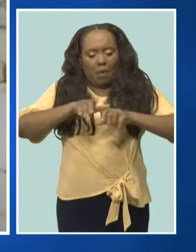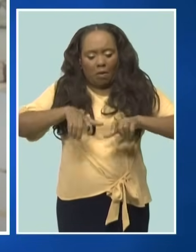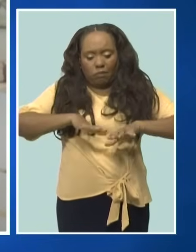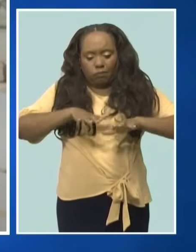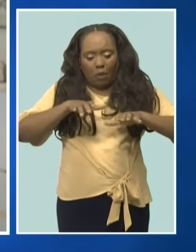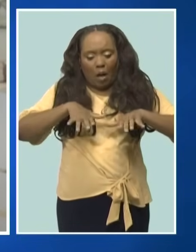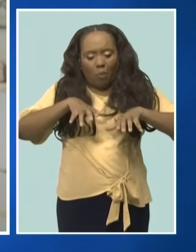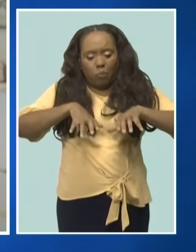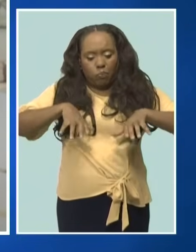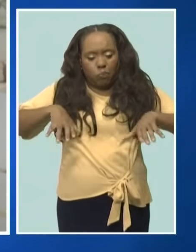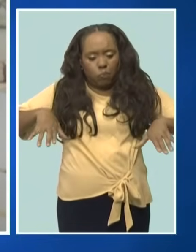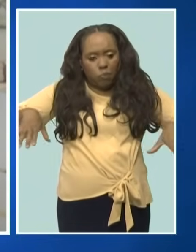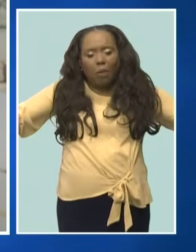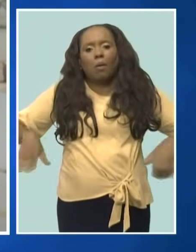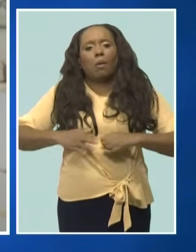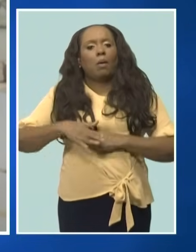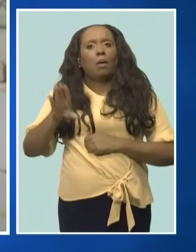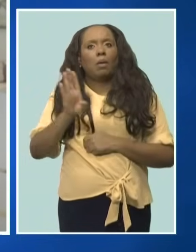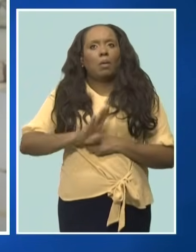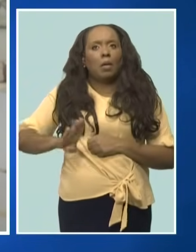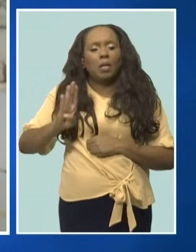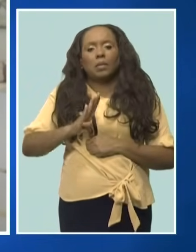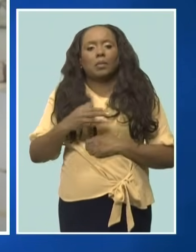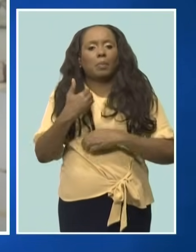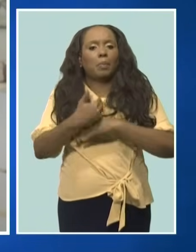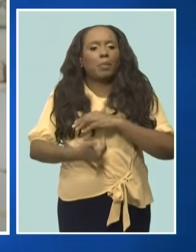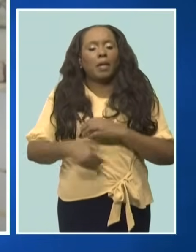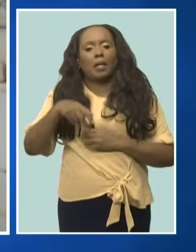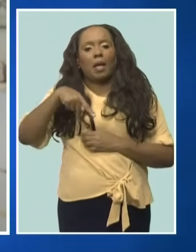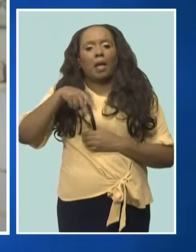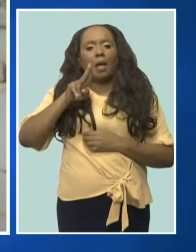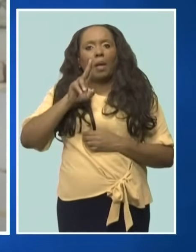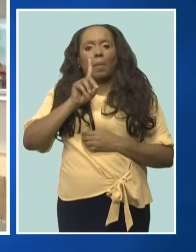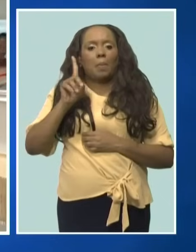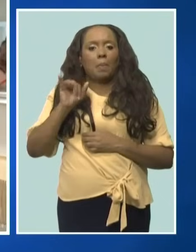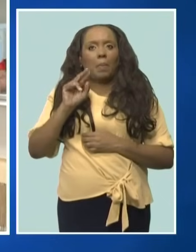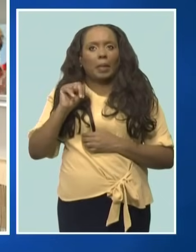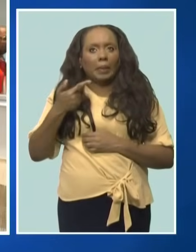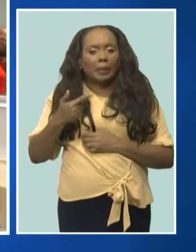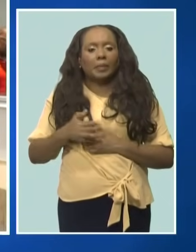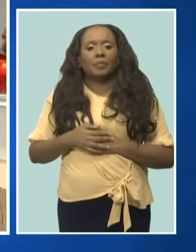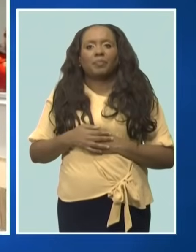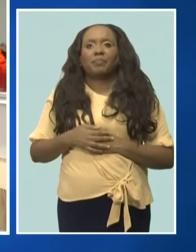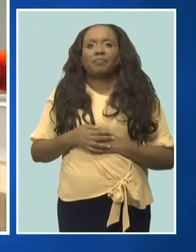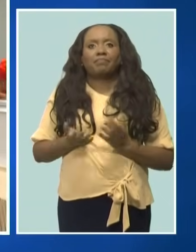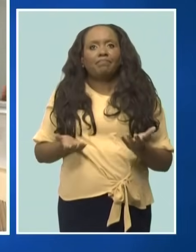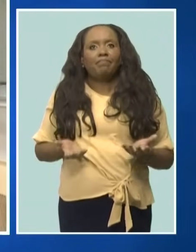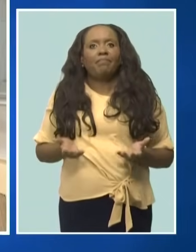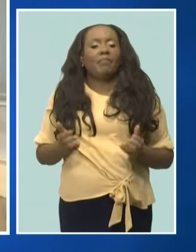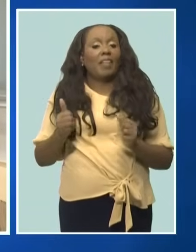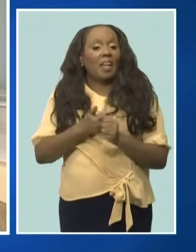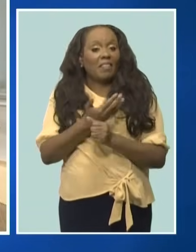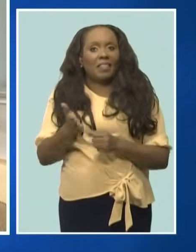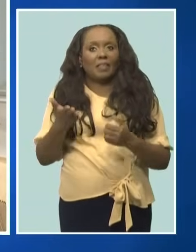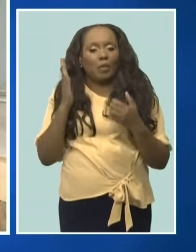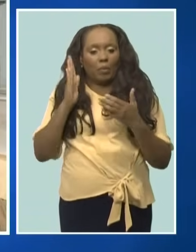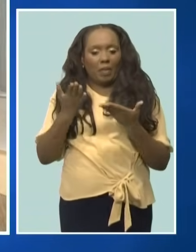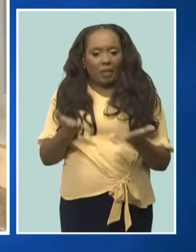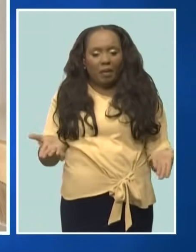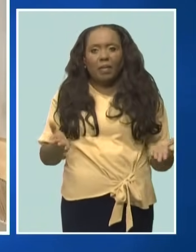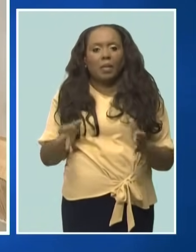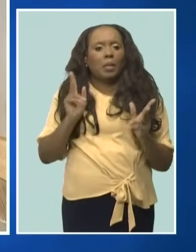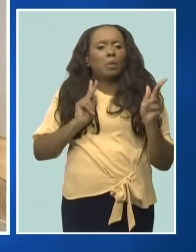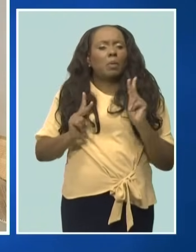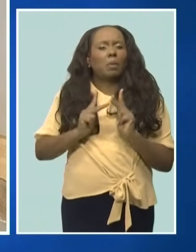main courses, have Belgium, bread pudding, the whole full works. The chef said nothing is being left out and last-minute